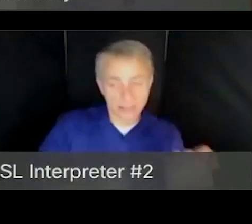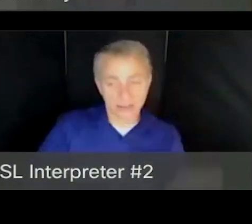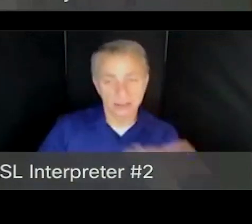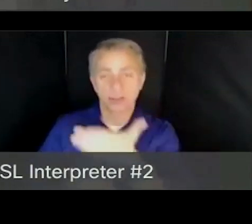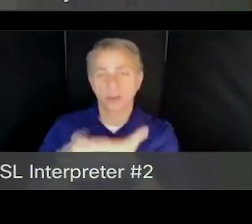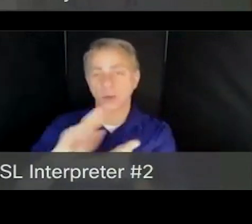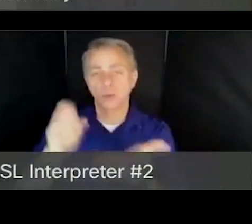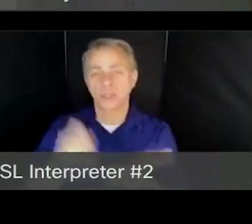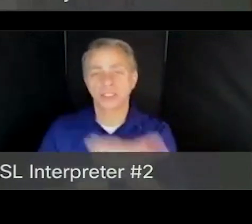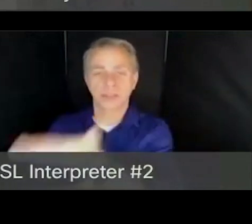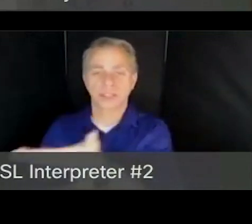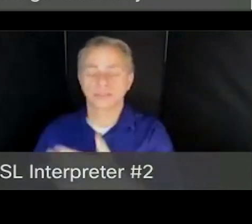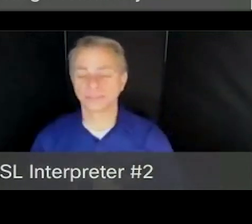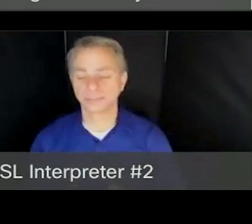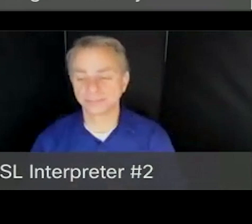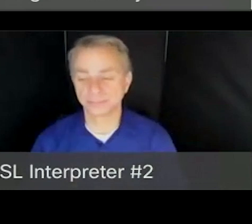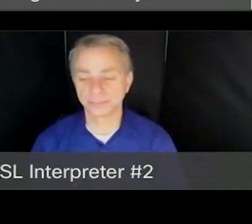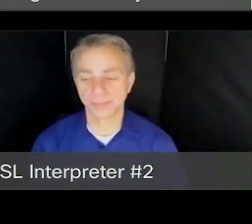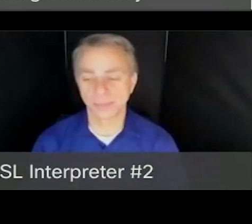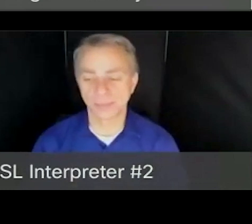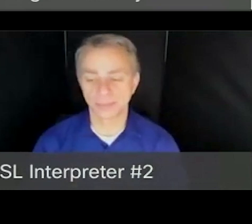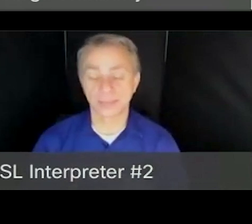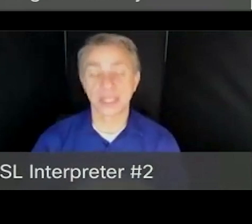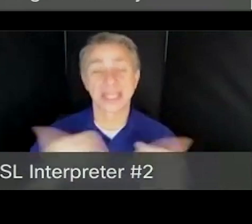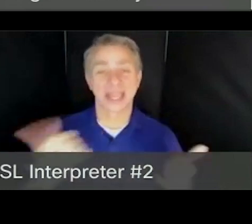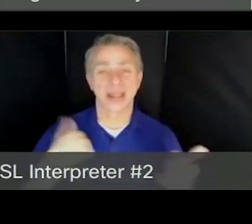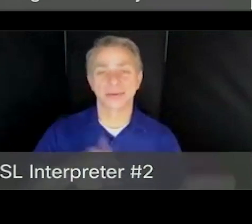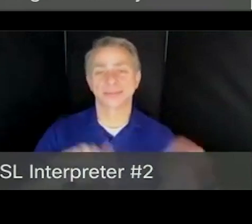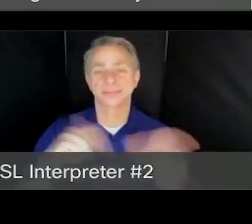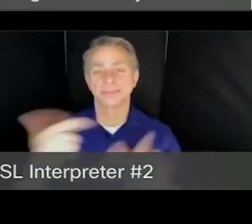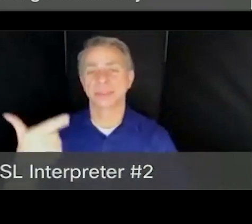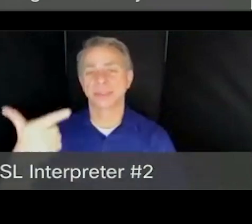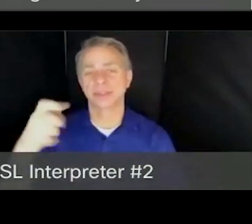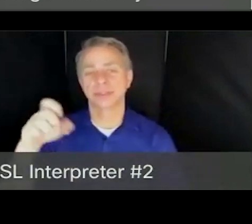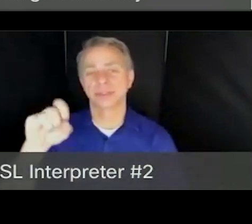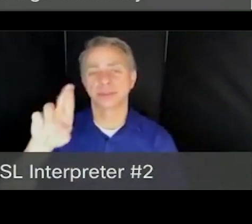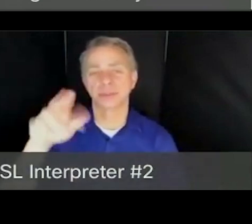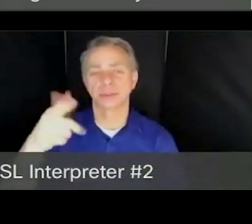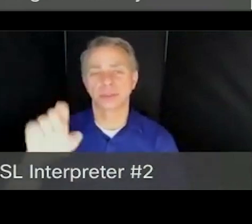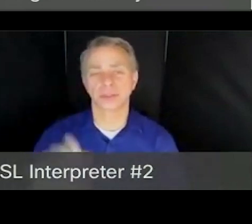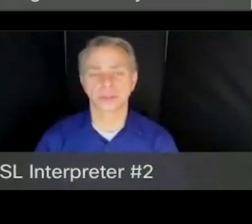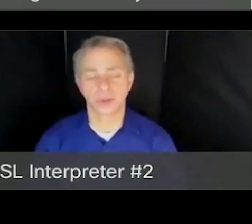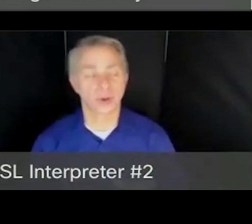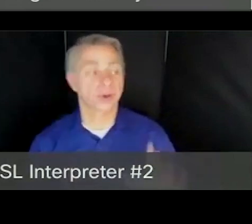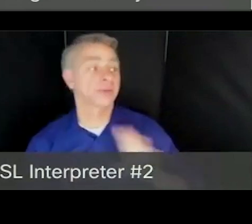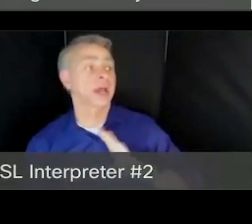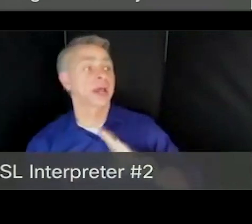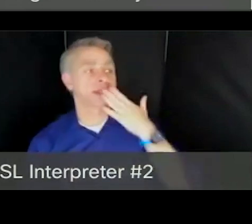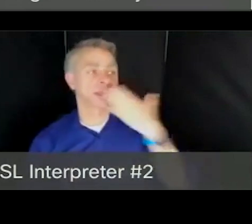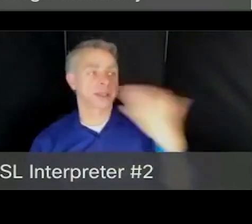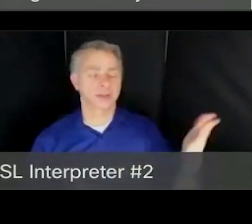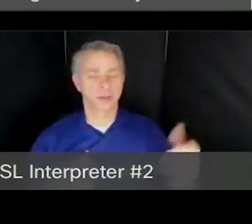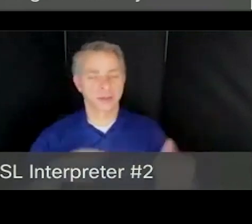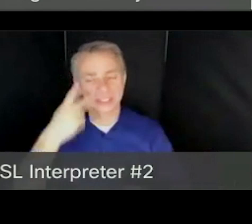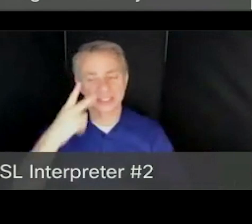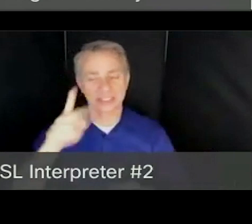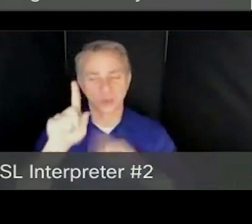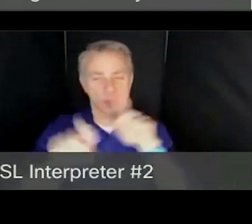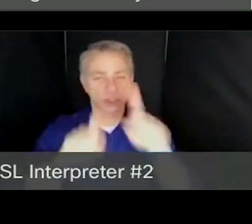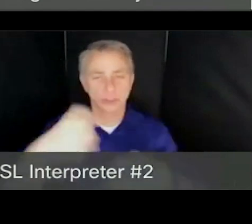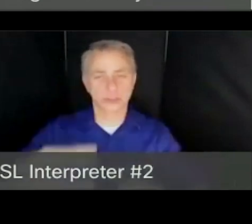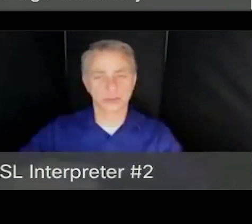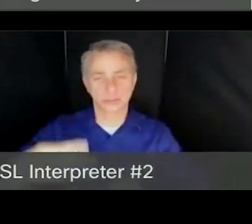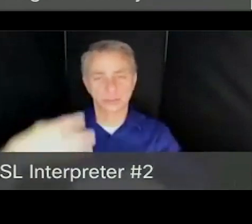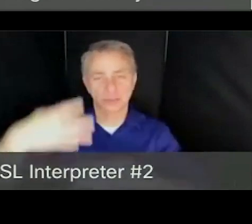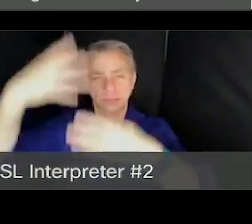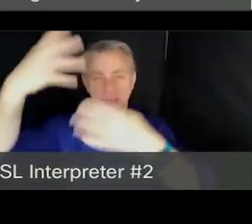now. Great. Thank you so much, Alan. I know we are still taking some questions there in the box,